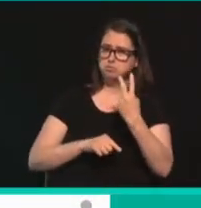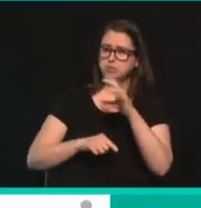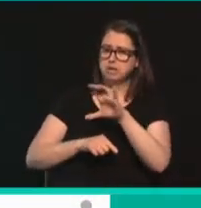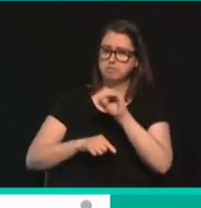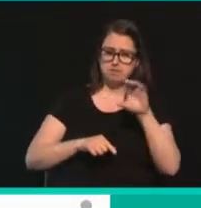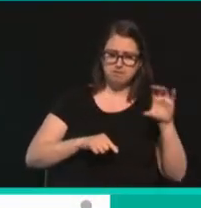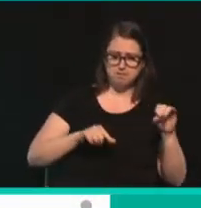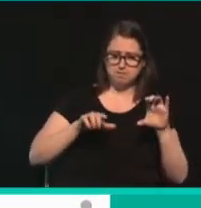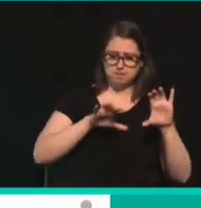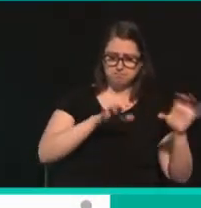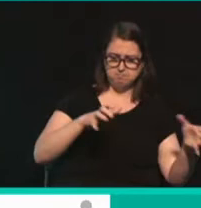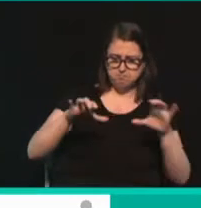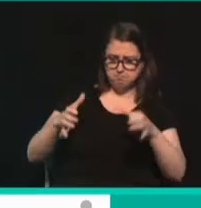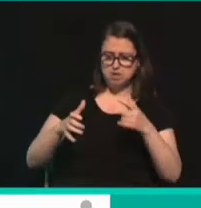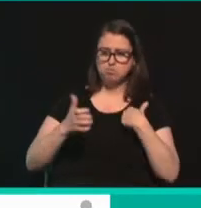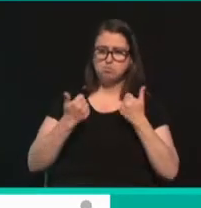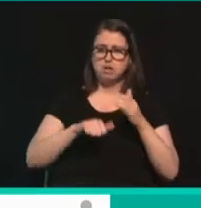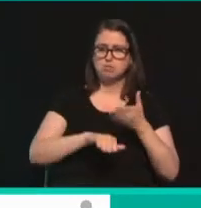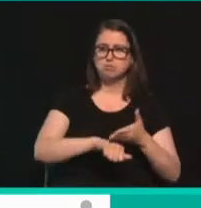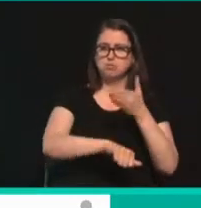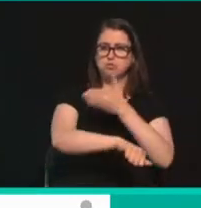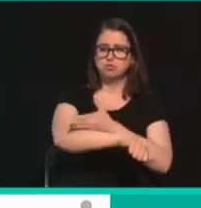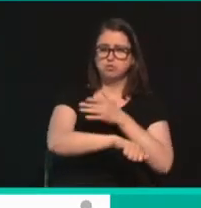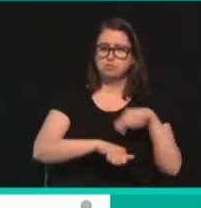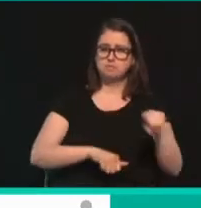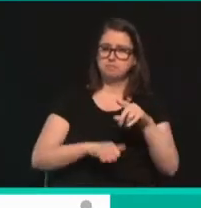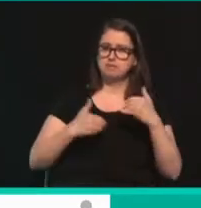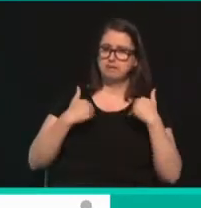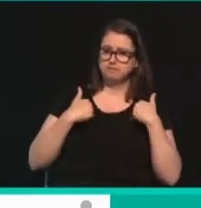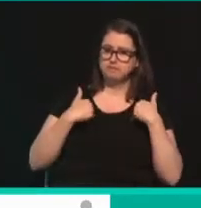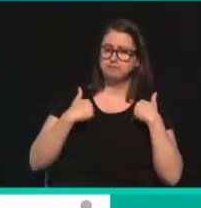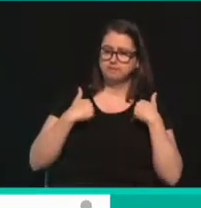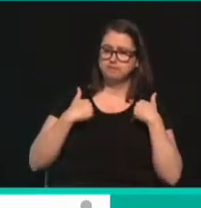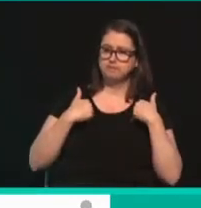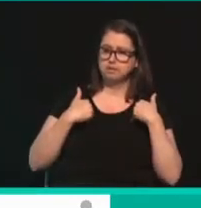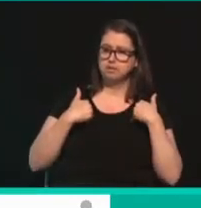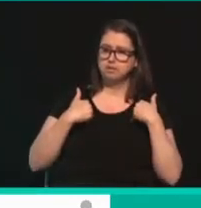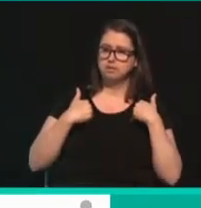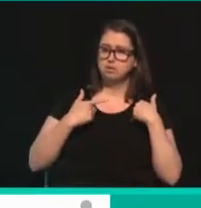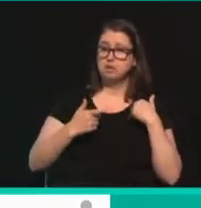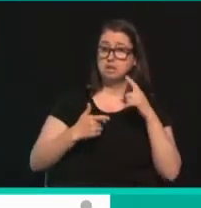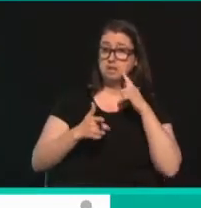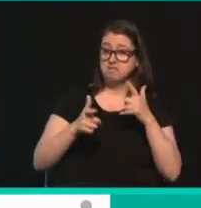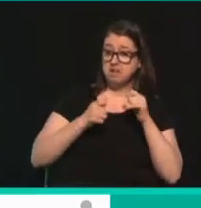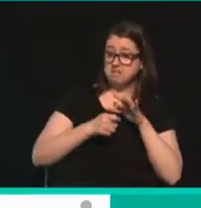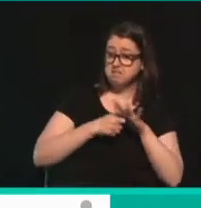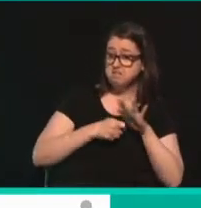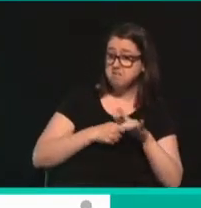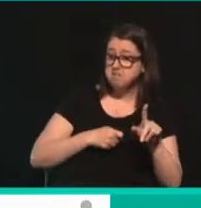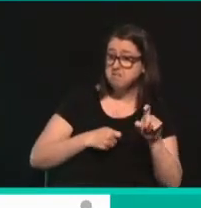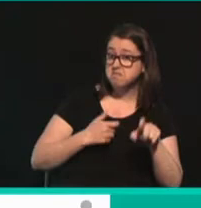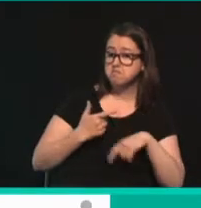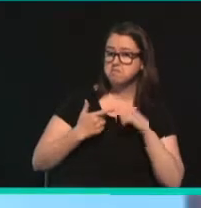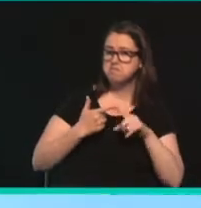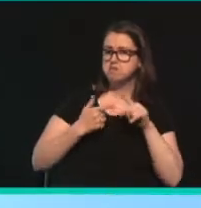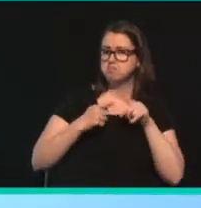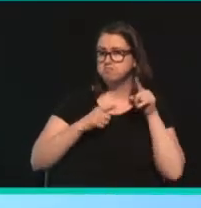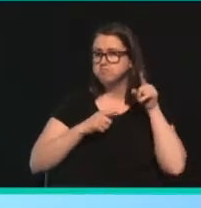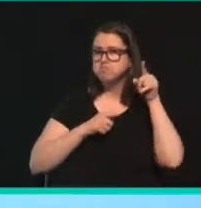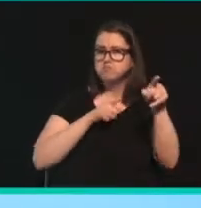to incrementally improve what they have. They don't go fast enough and they don't go far enough.